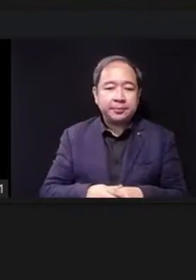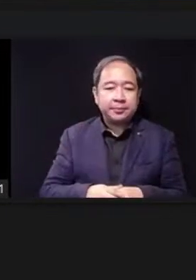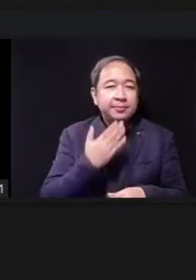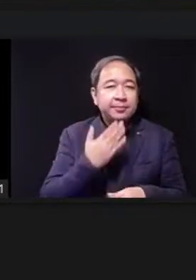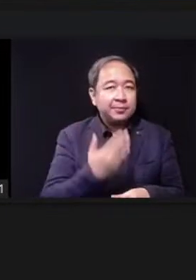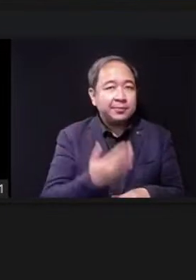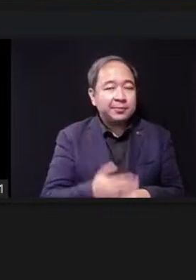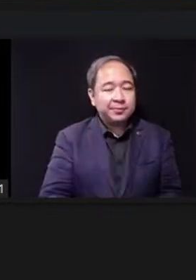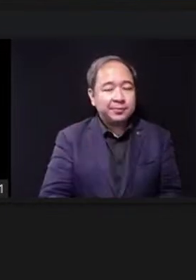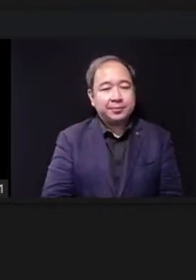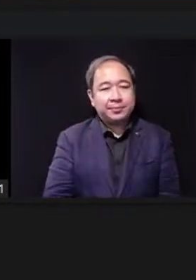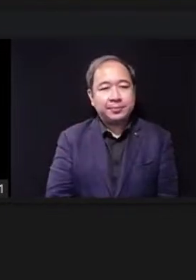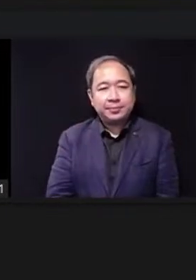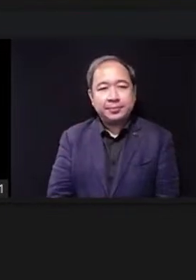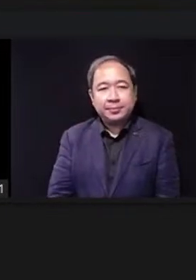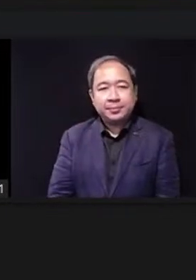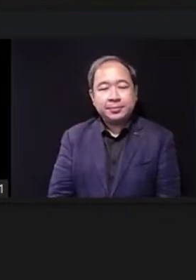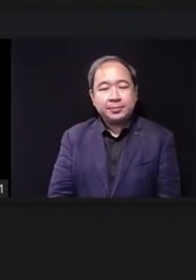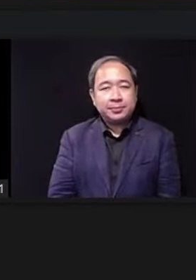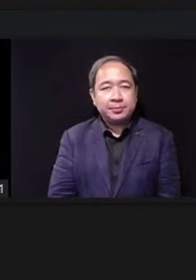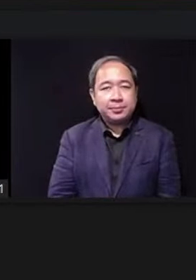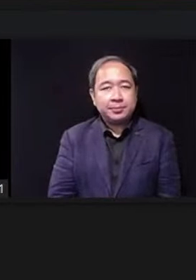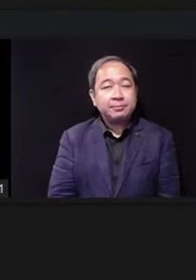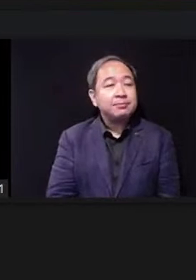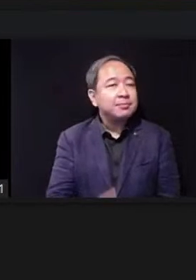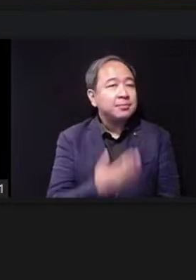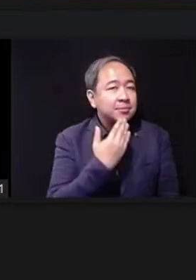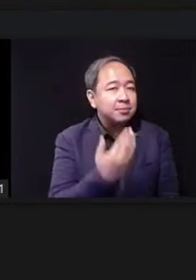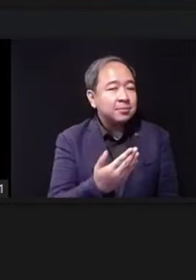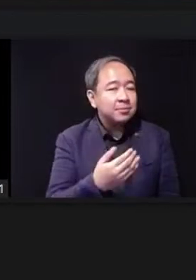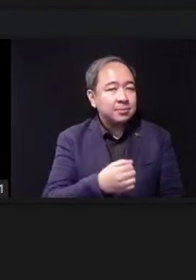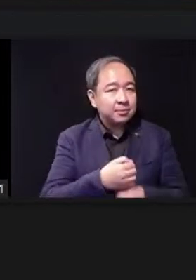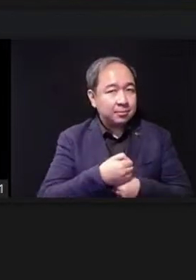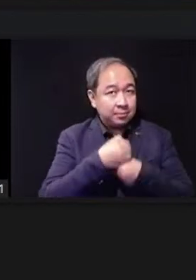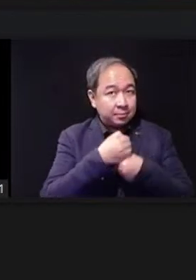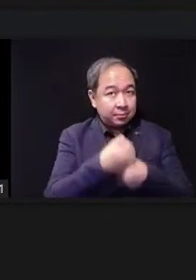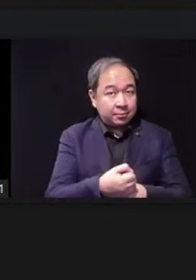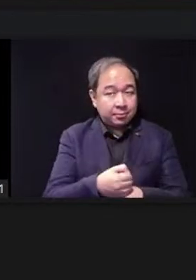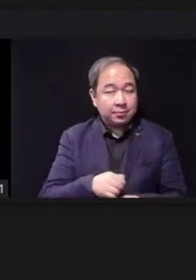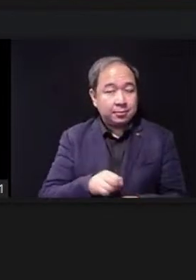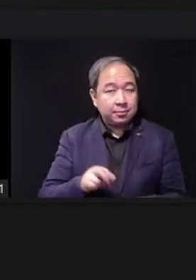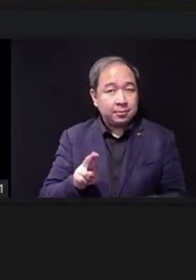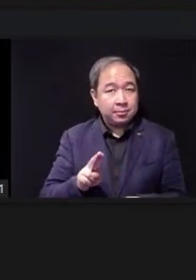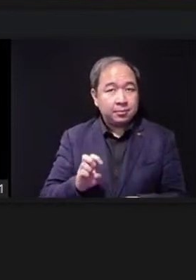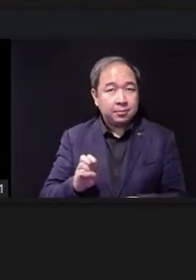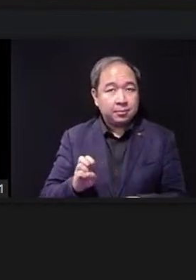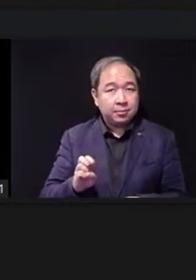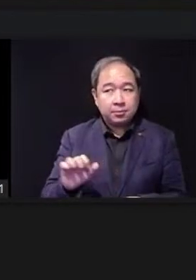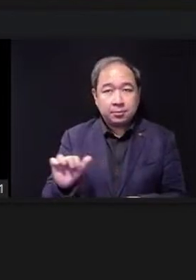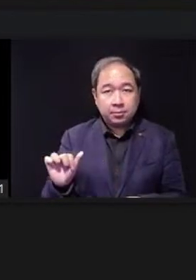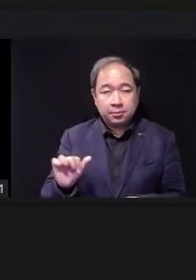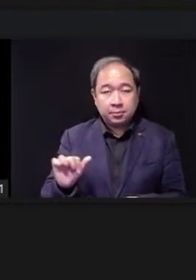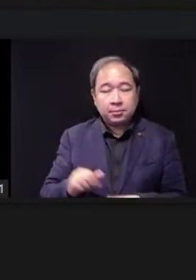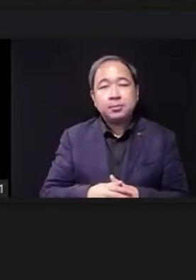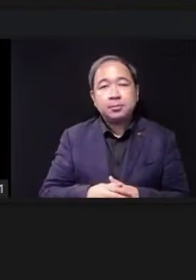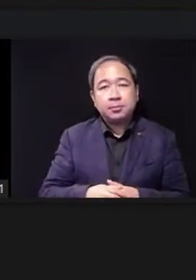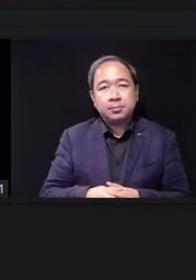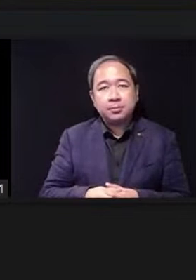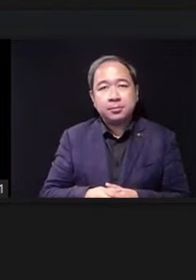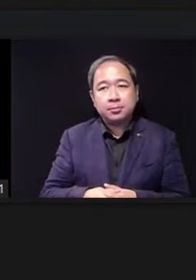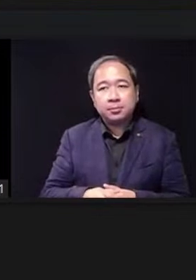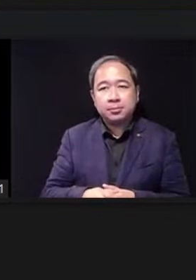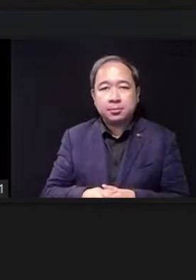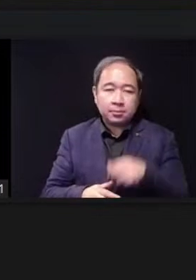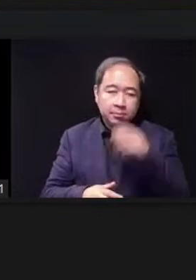Thank you very much to the distinguished delegate of the United States of America. May I ask for the Thank you, reply?